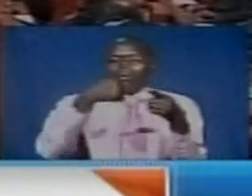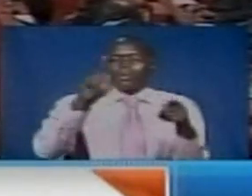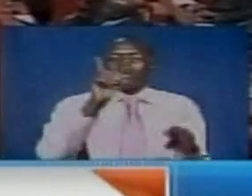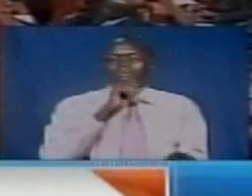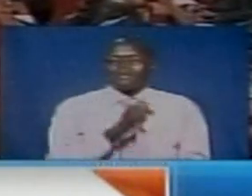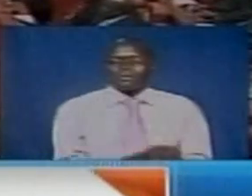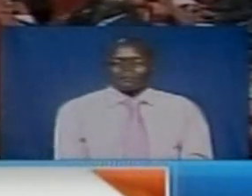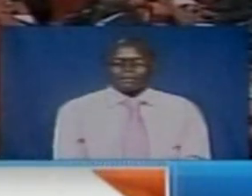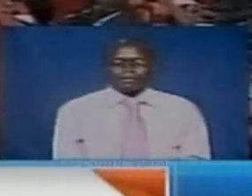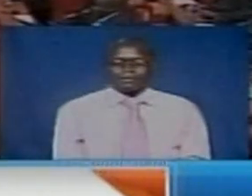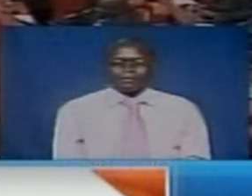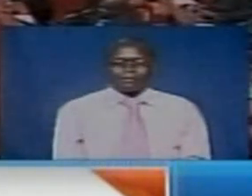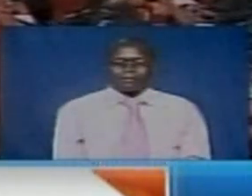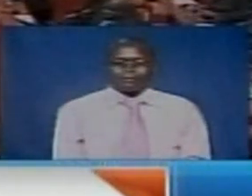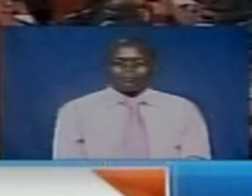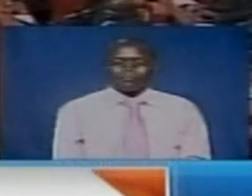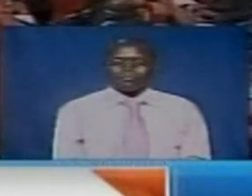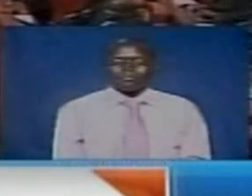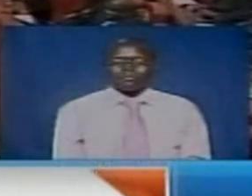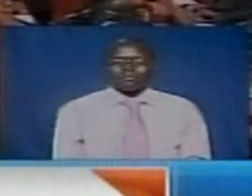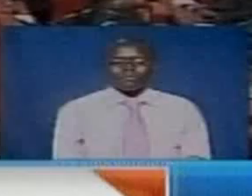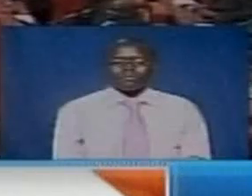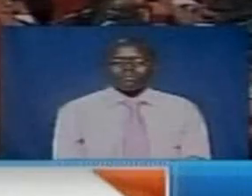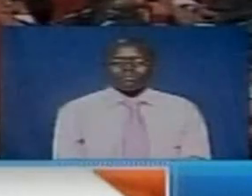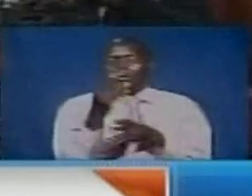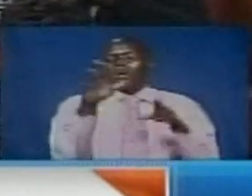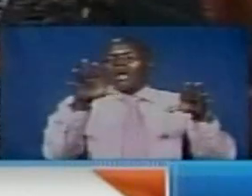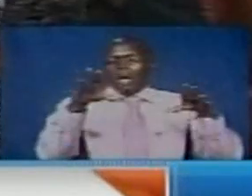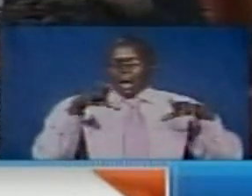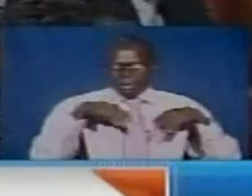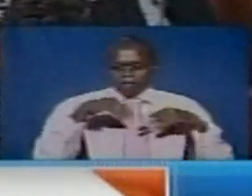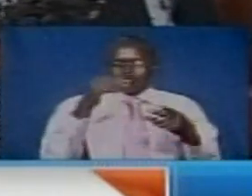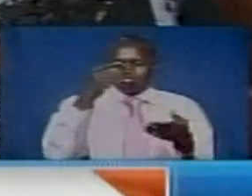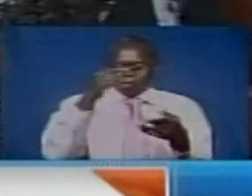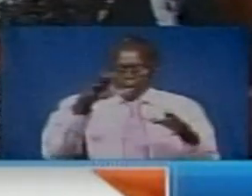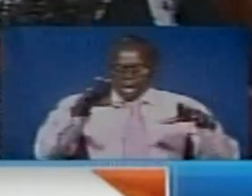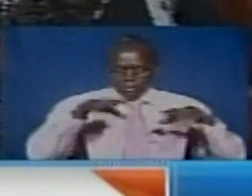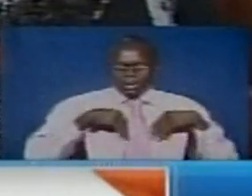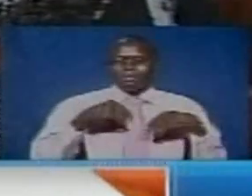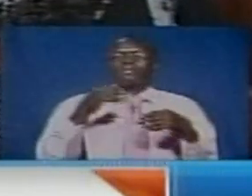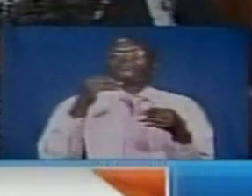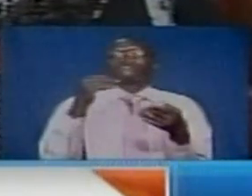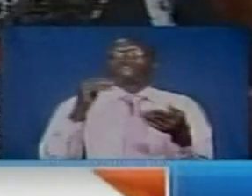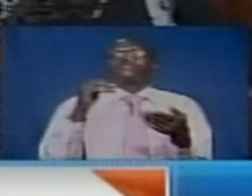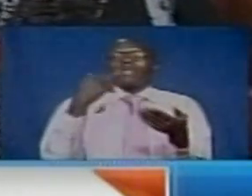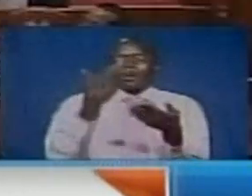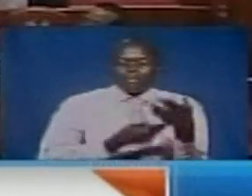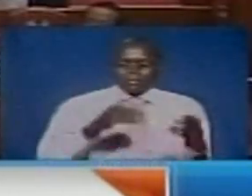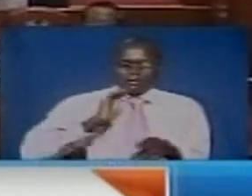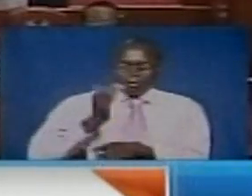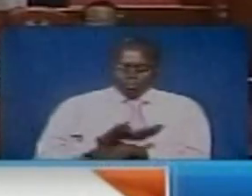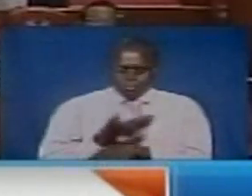Members approved Kandie's nomination alongside the 15 other nominees. And just like the debate on Kandie, the amended